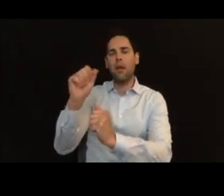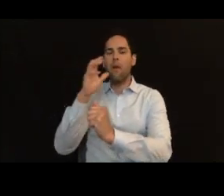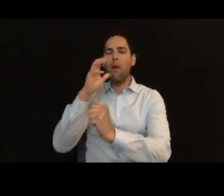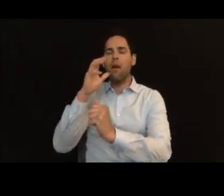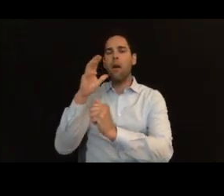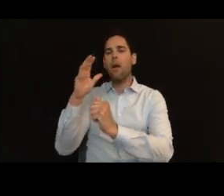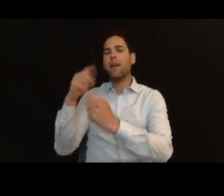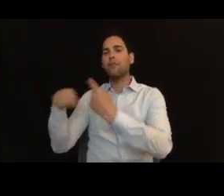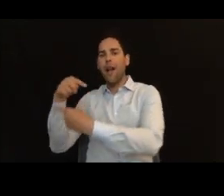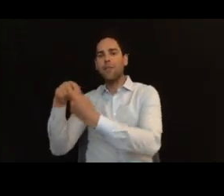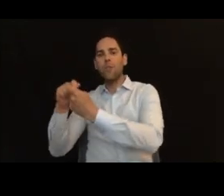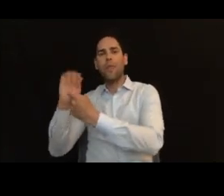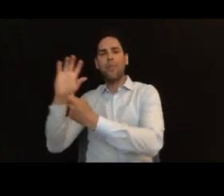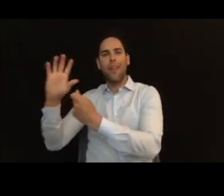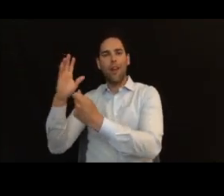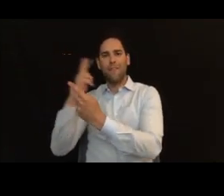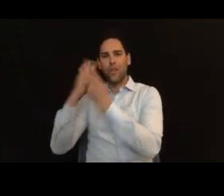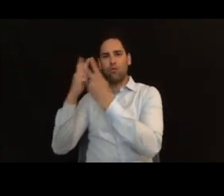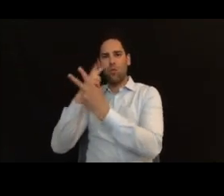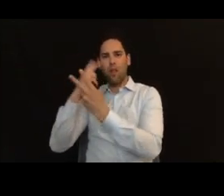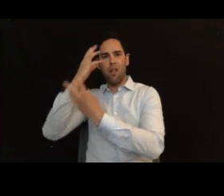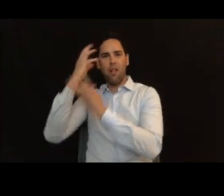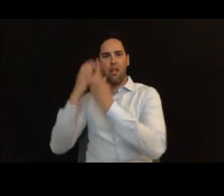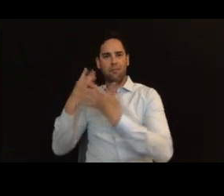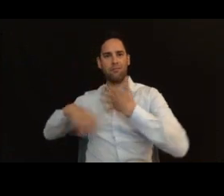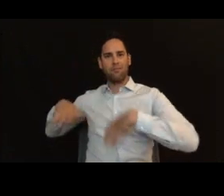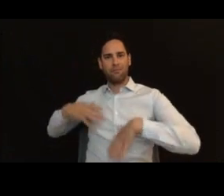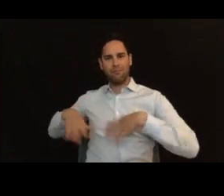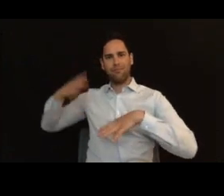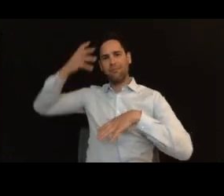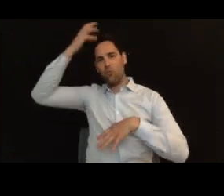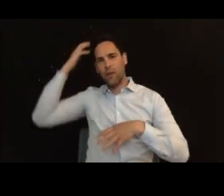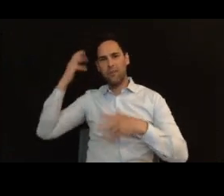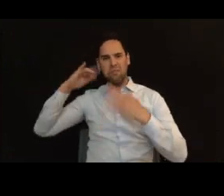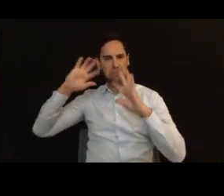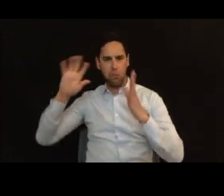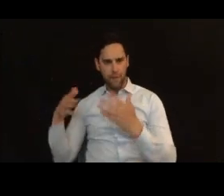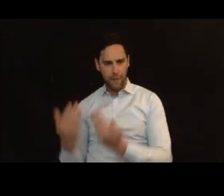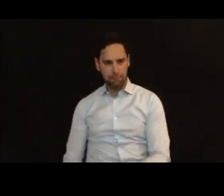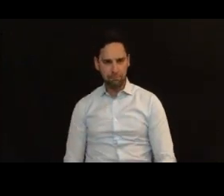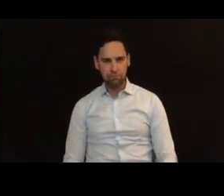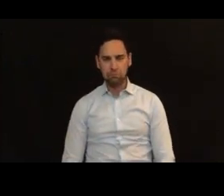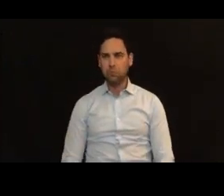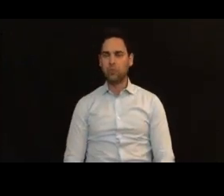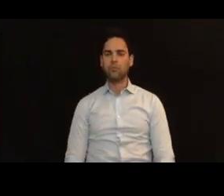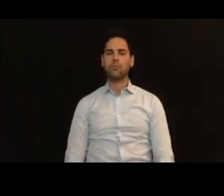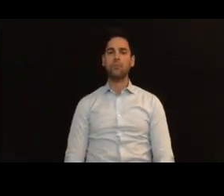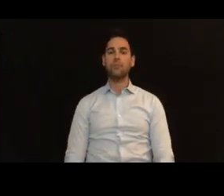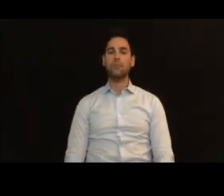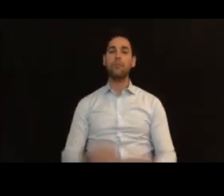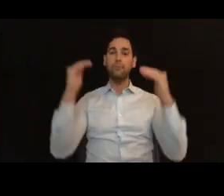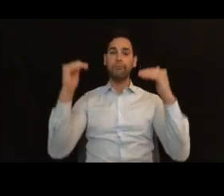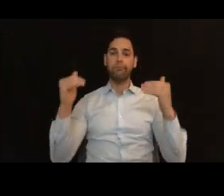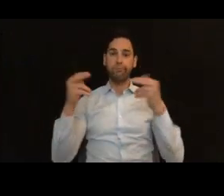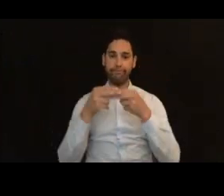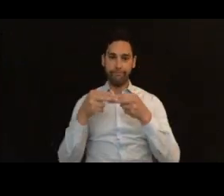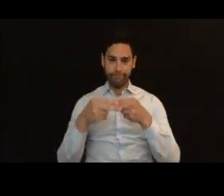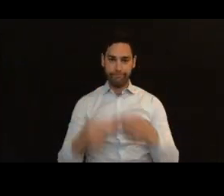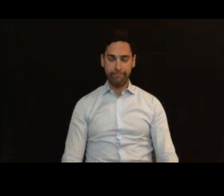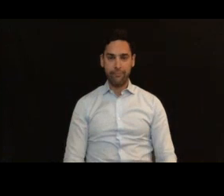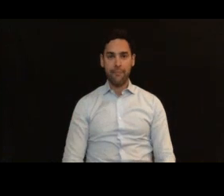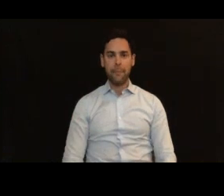like hair, makeup, wigs, and stuff like that. So the next slide. So the community that I